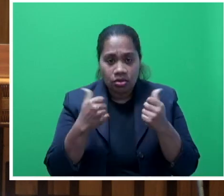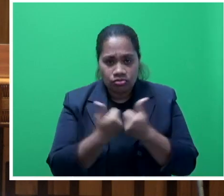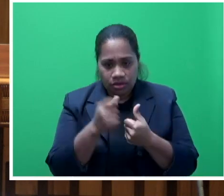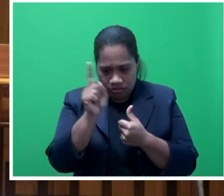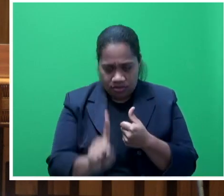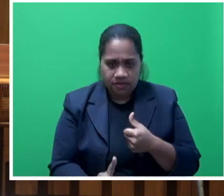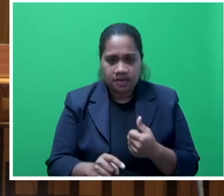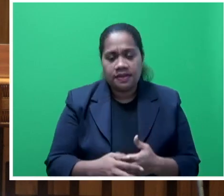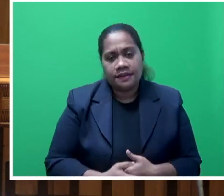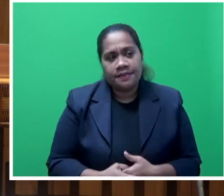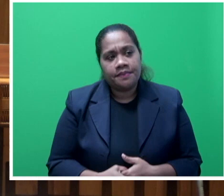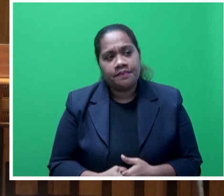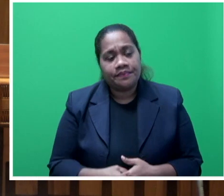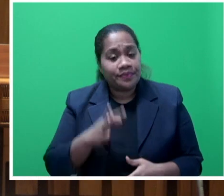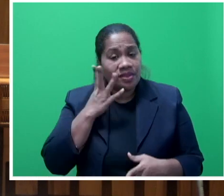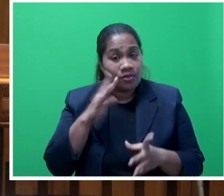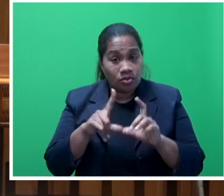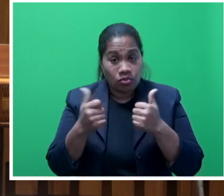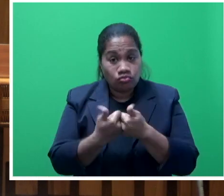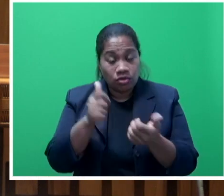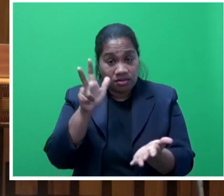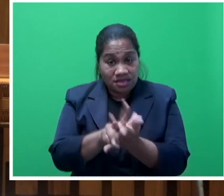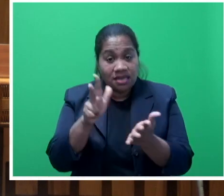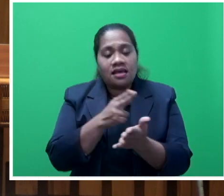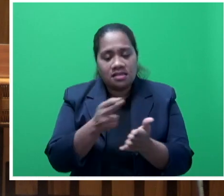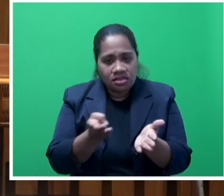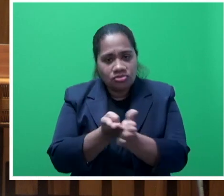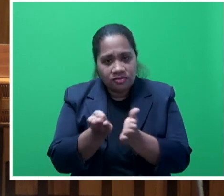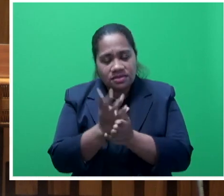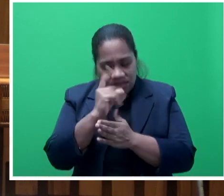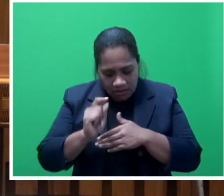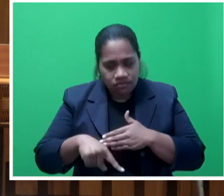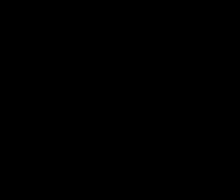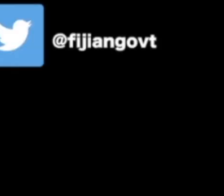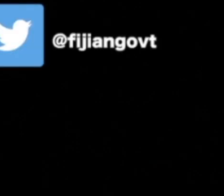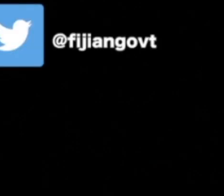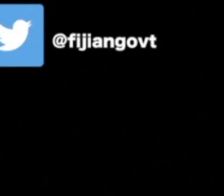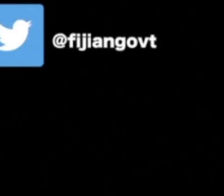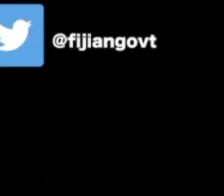And then once the contracts are signed, then we can have those services going ahead. Thank you, sir.